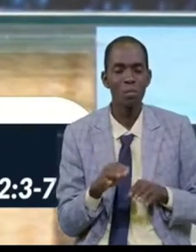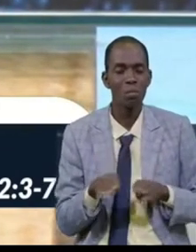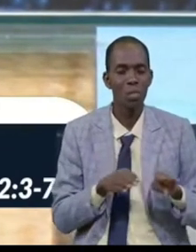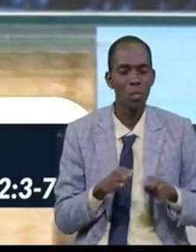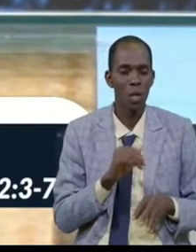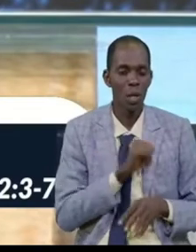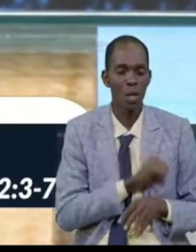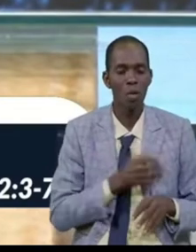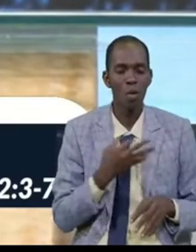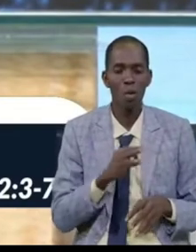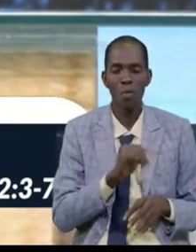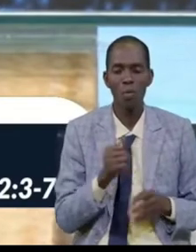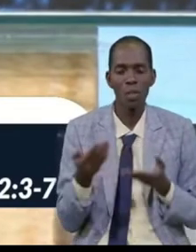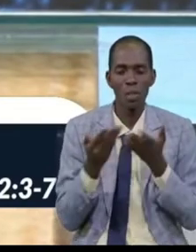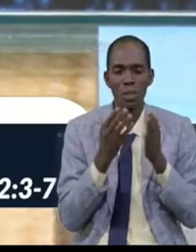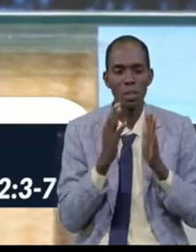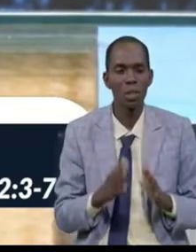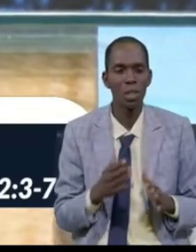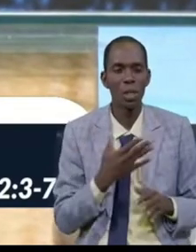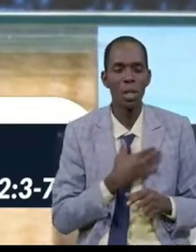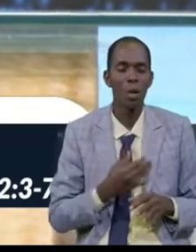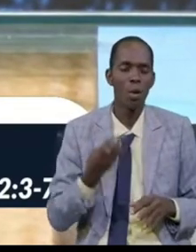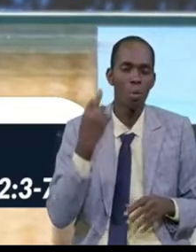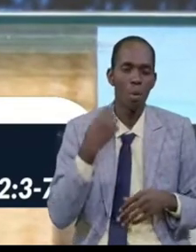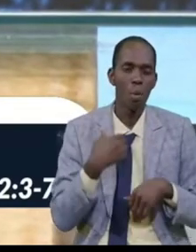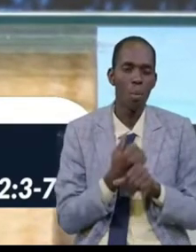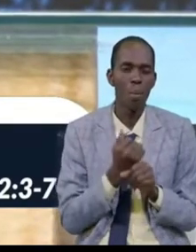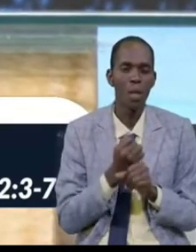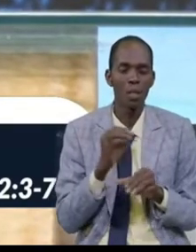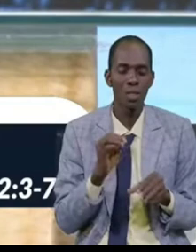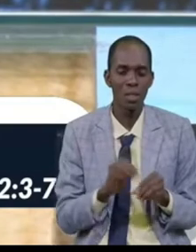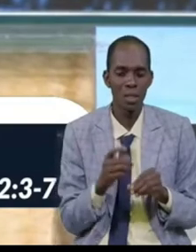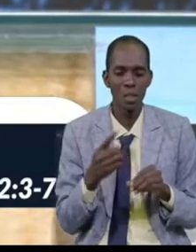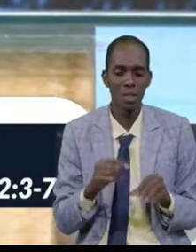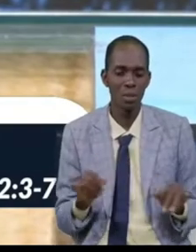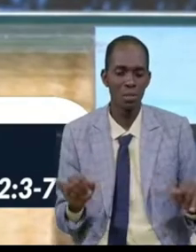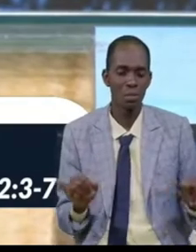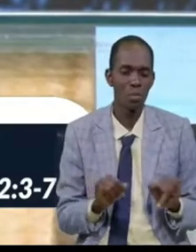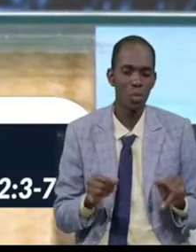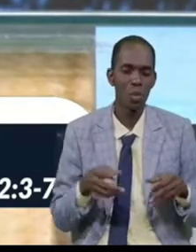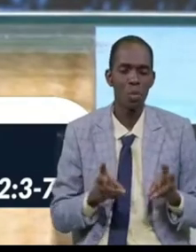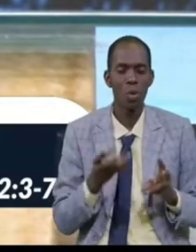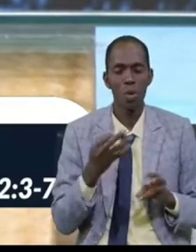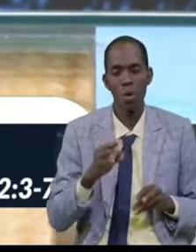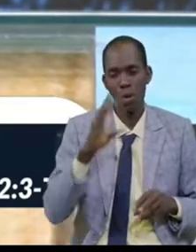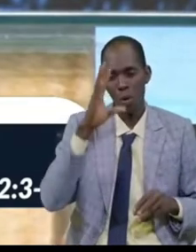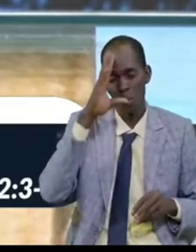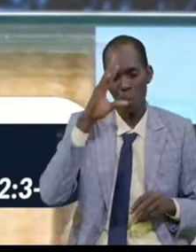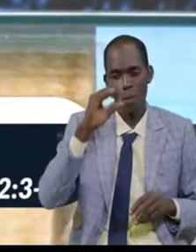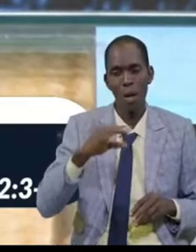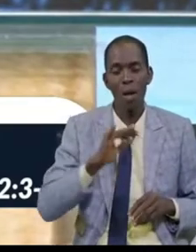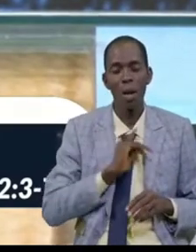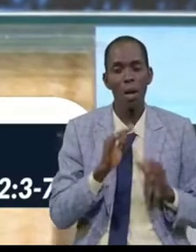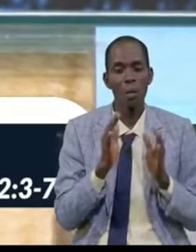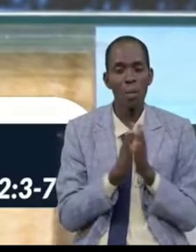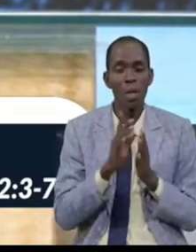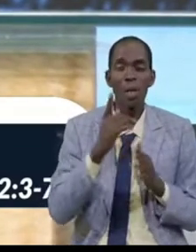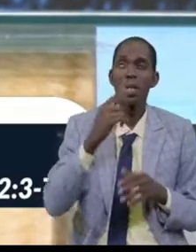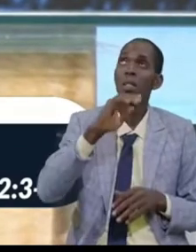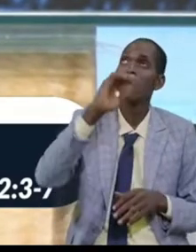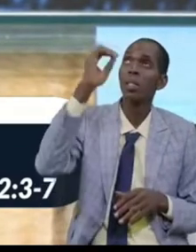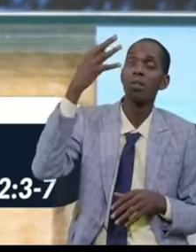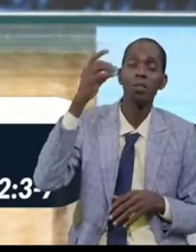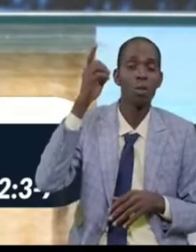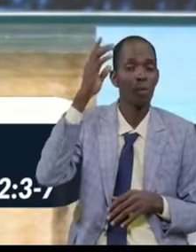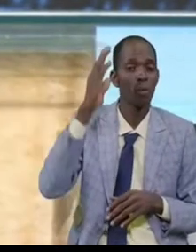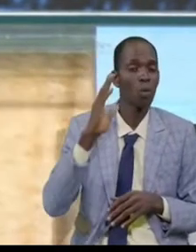serve, and was made in the likeness of men. I pray that grace of God will become more